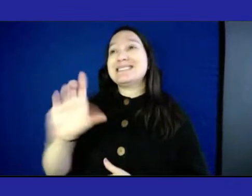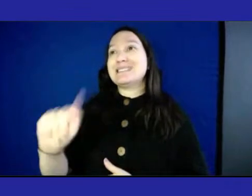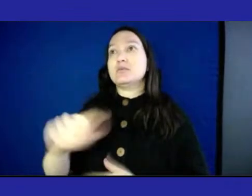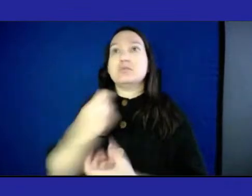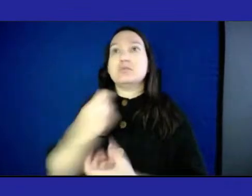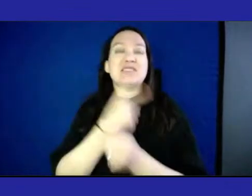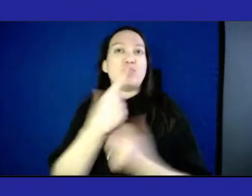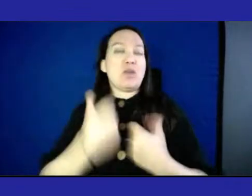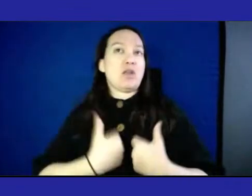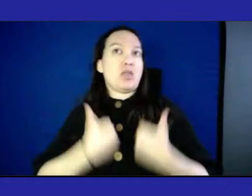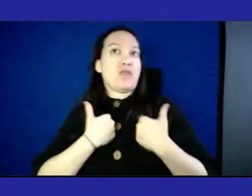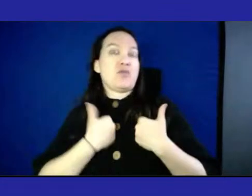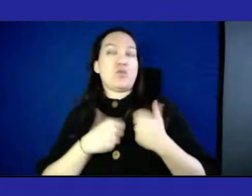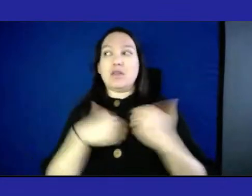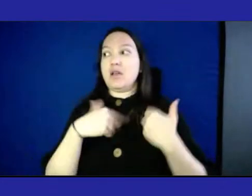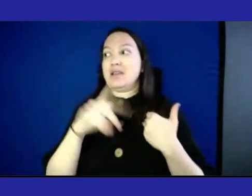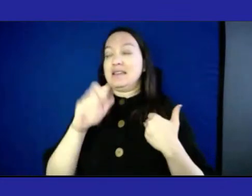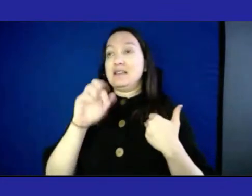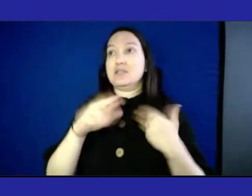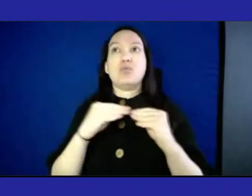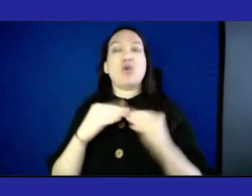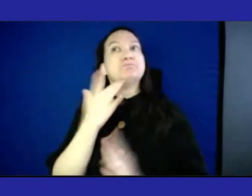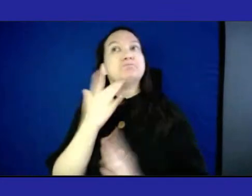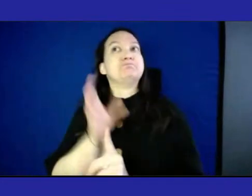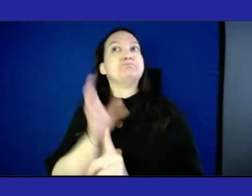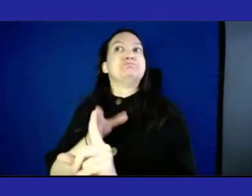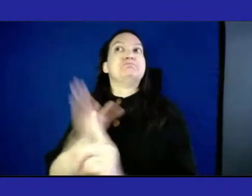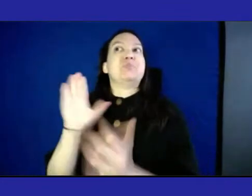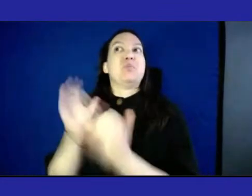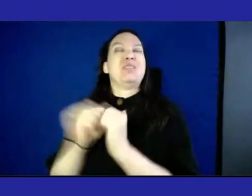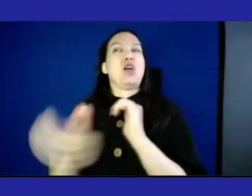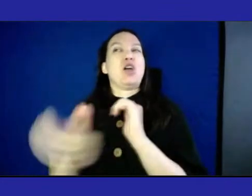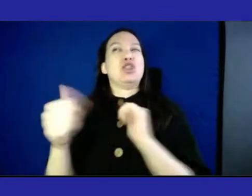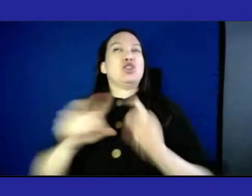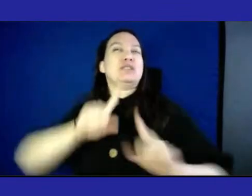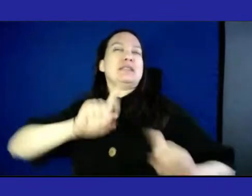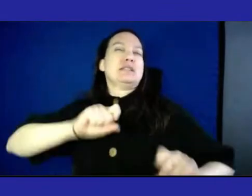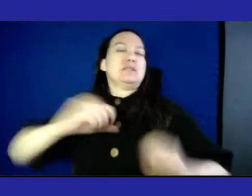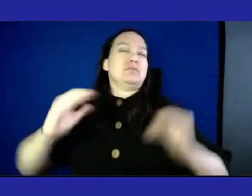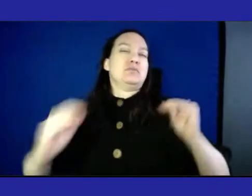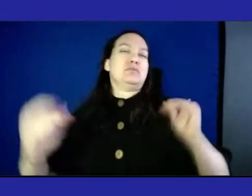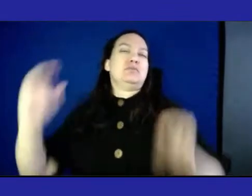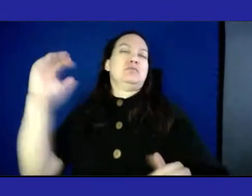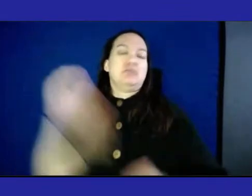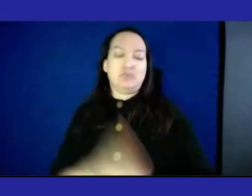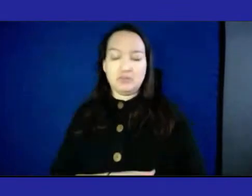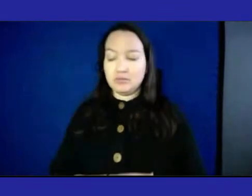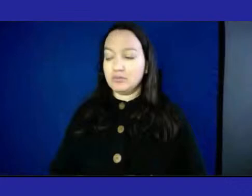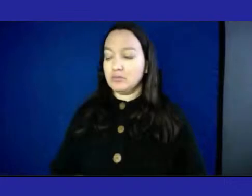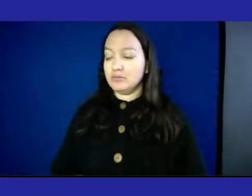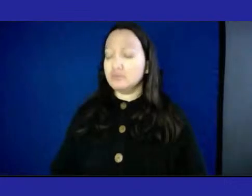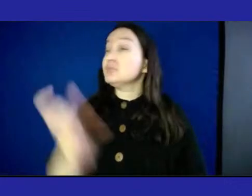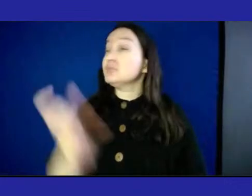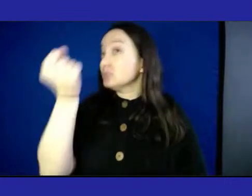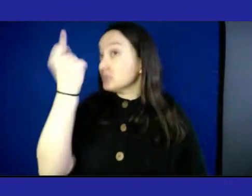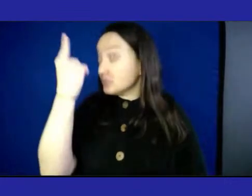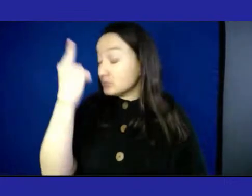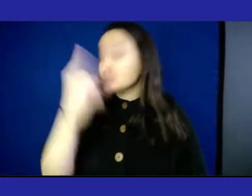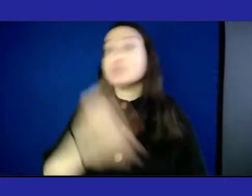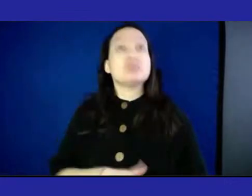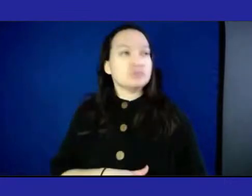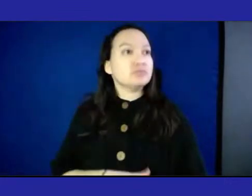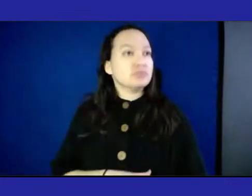lung cancer, which is actually much more favorable compared to some of our other cancers that are out there. And despite that, it's